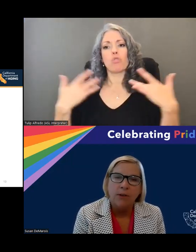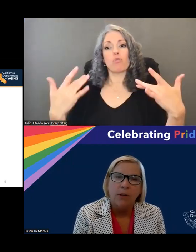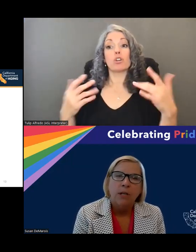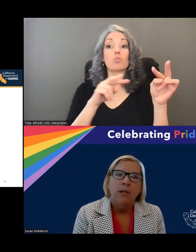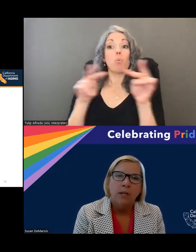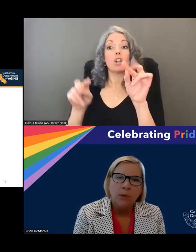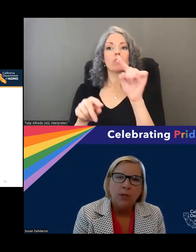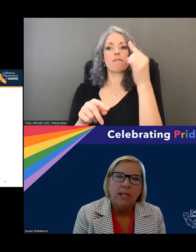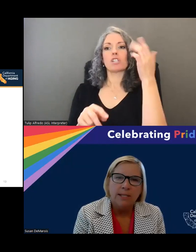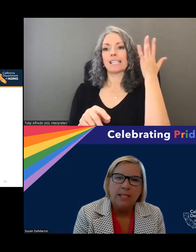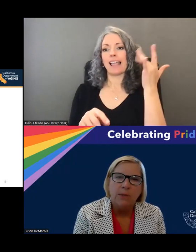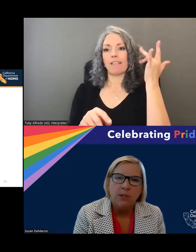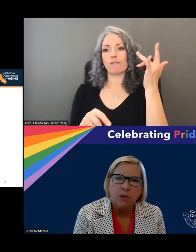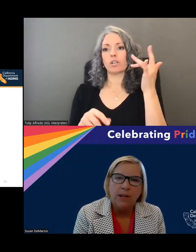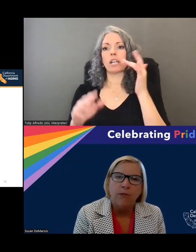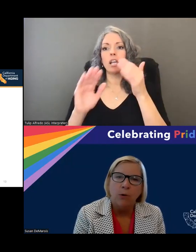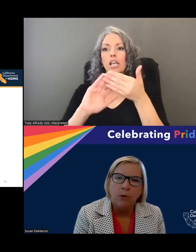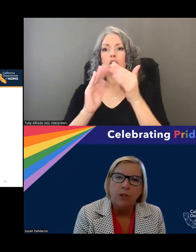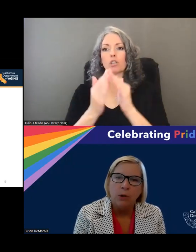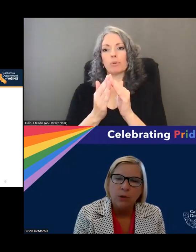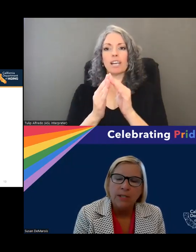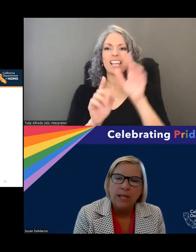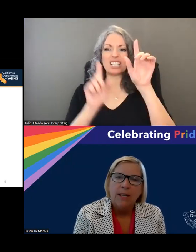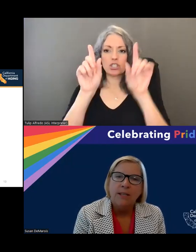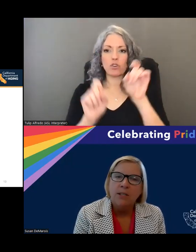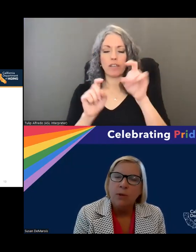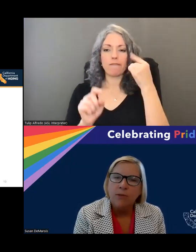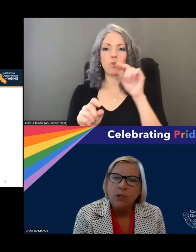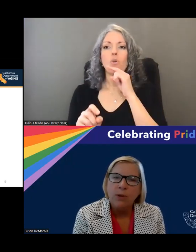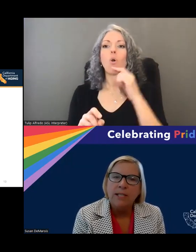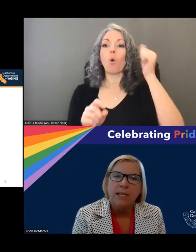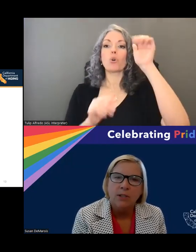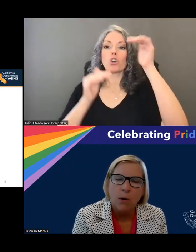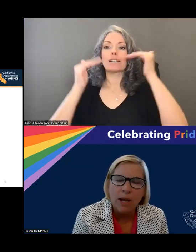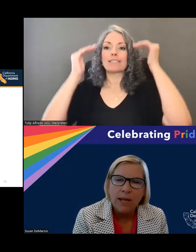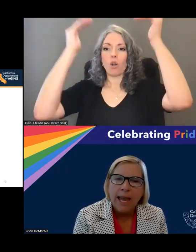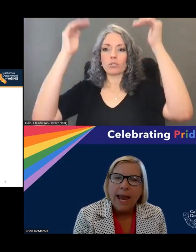first ever community assessment survey for older adults. This is referred to